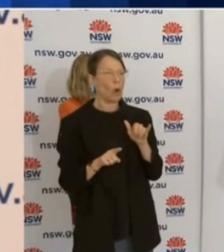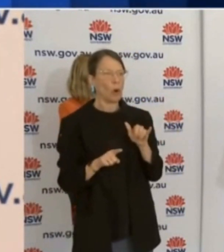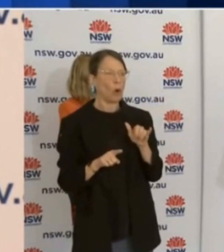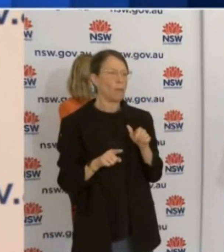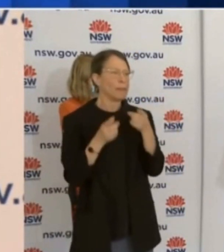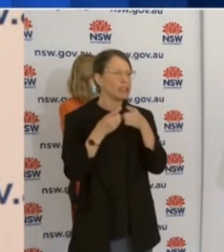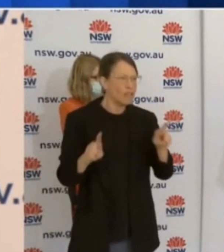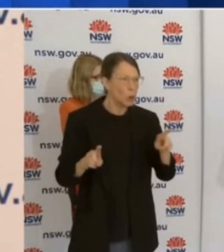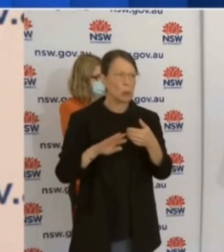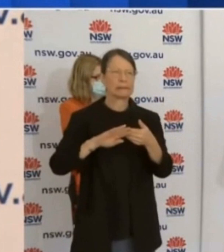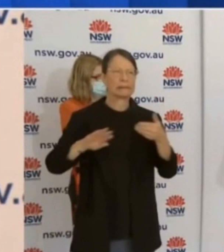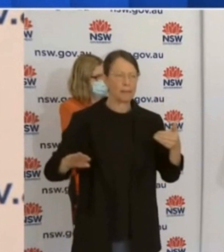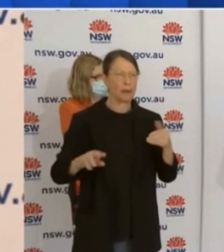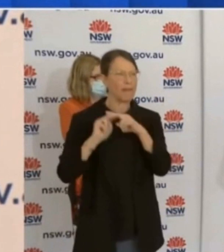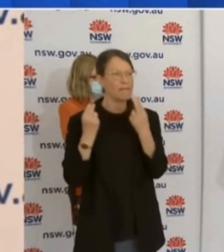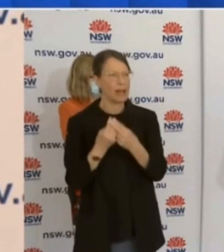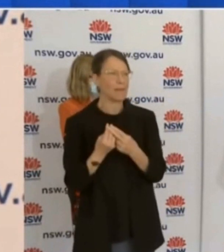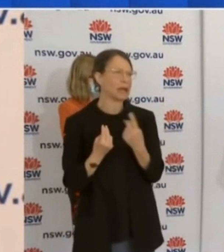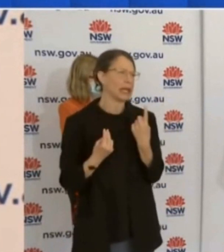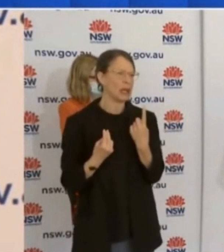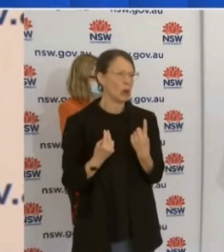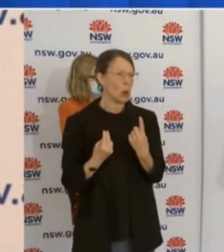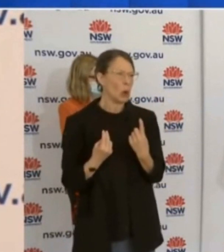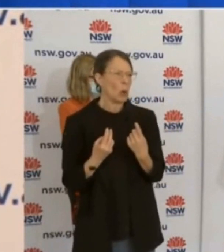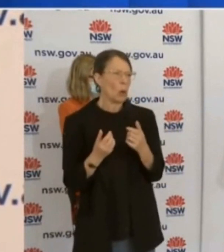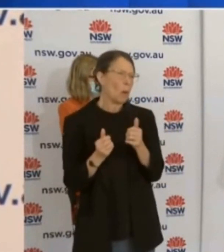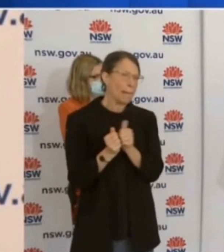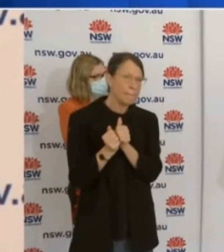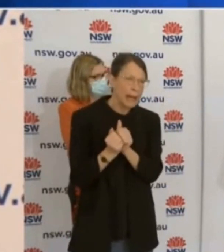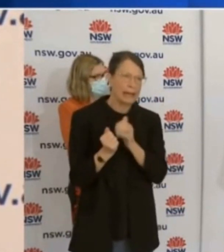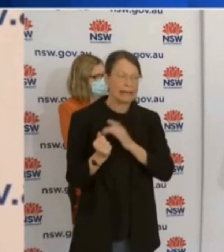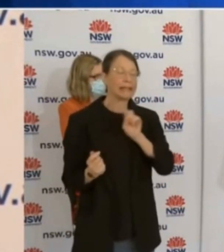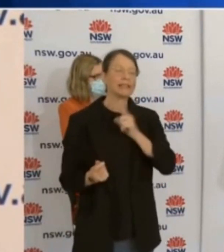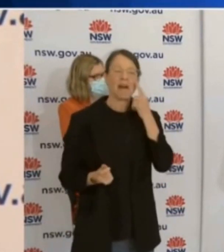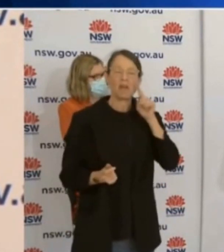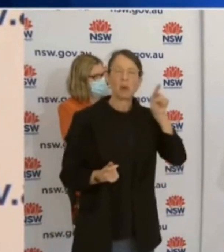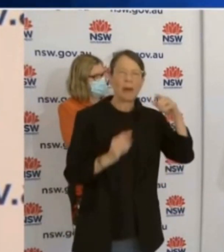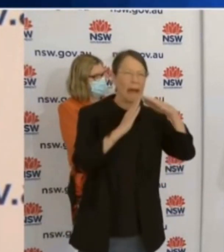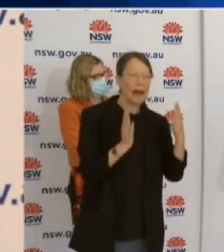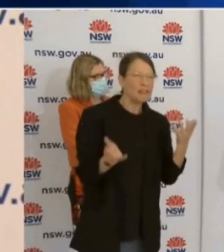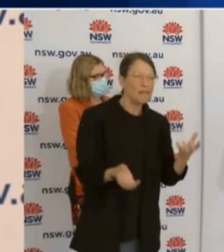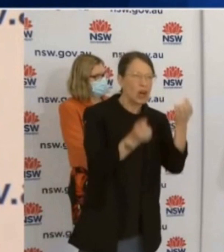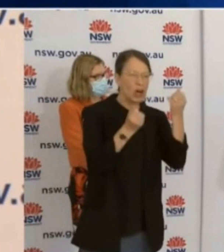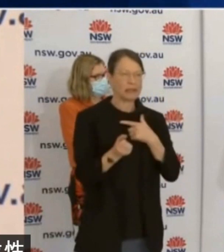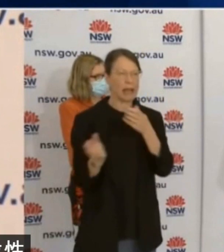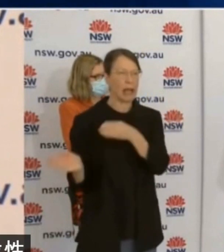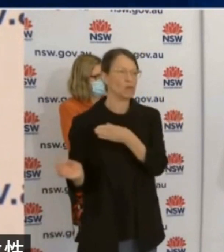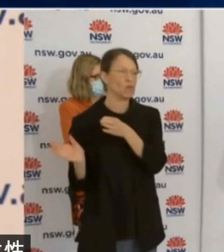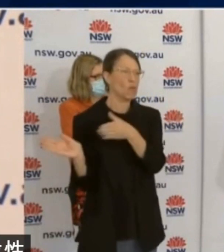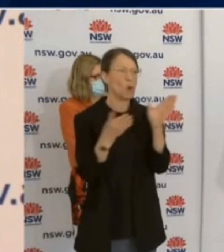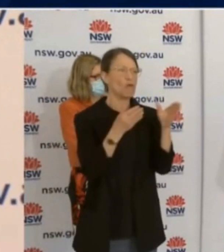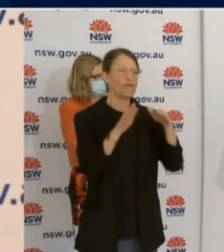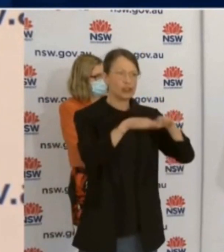one of the partners wanted to move and has to look at a house to find accommodation to take, for example, her children or his children. So it is challenging. Having said